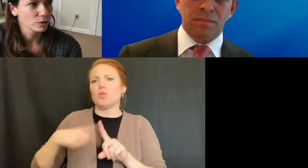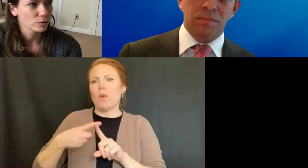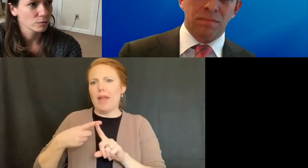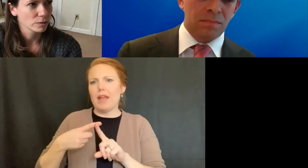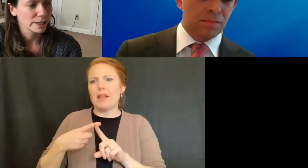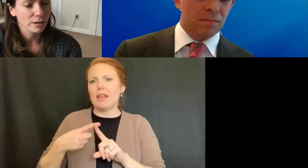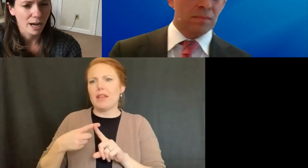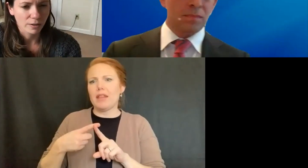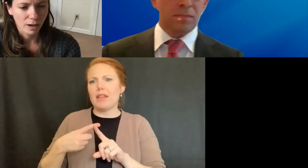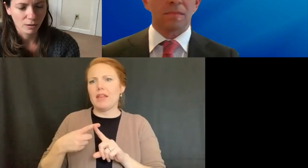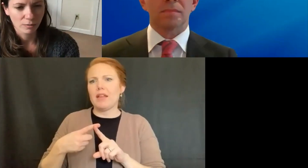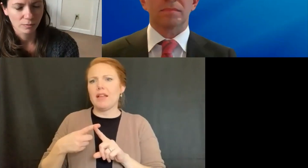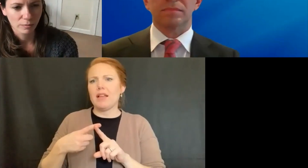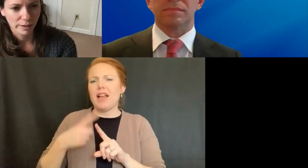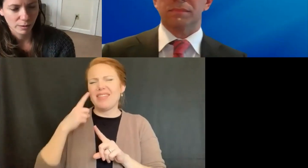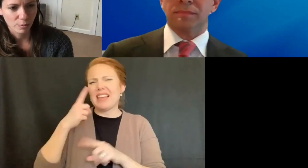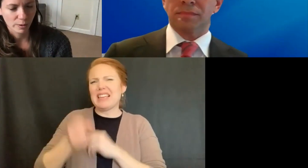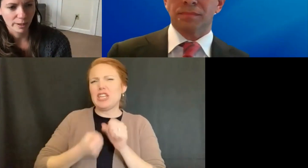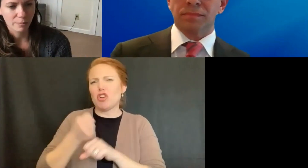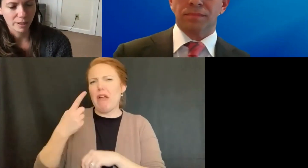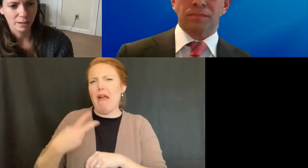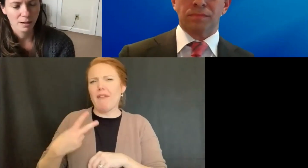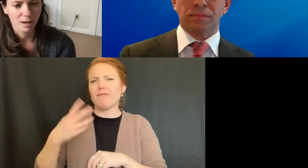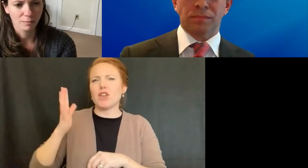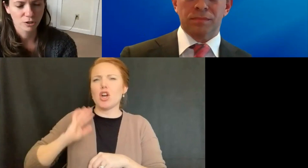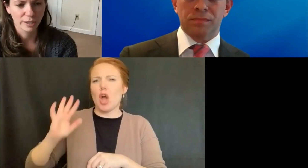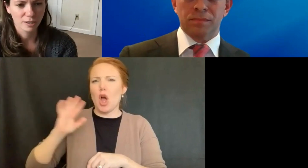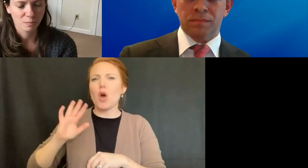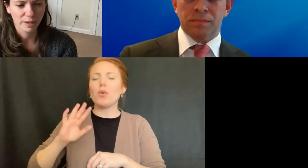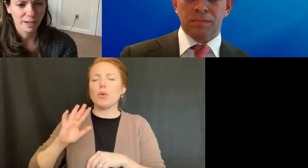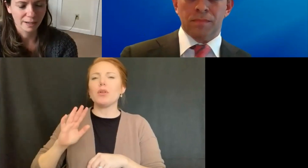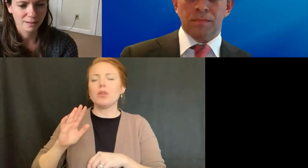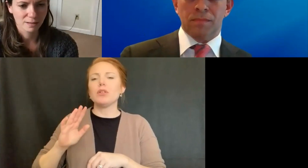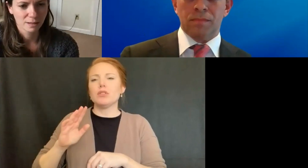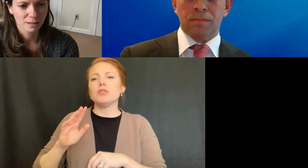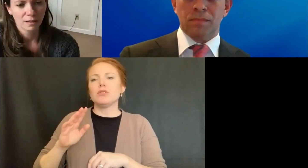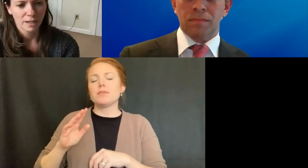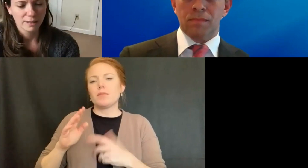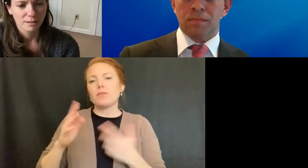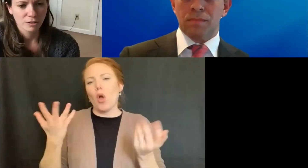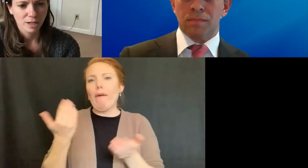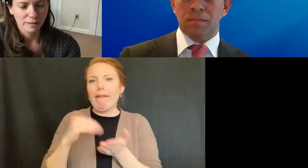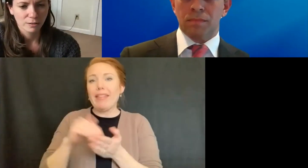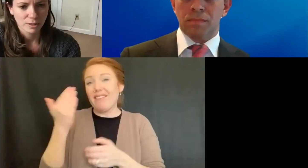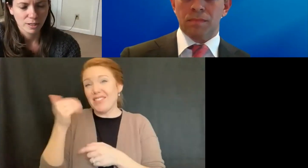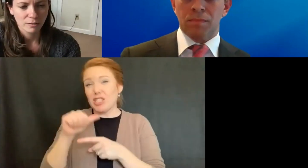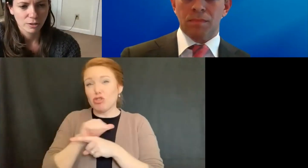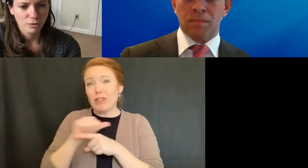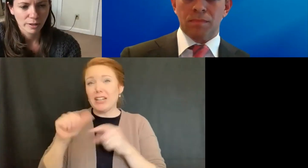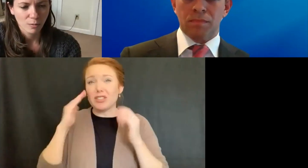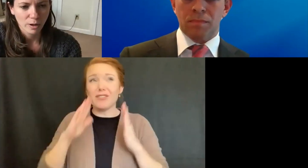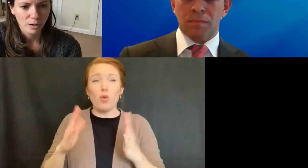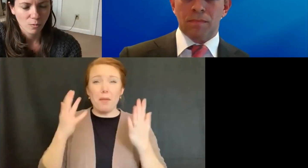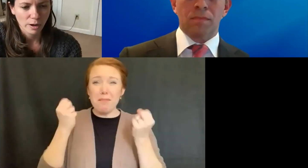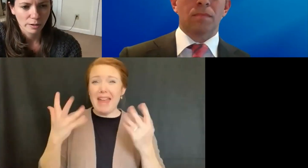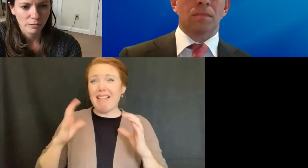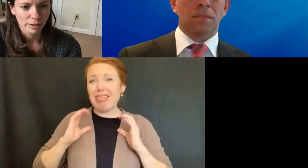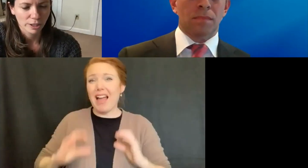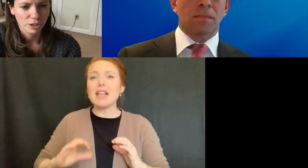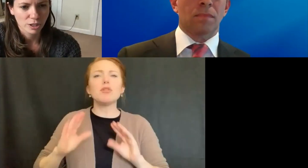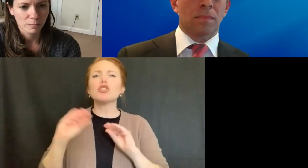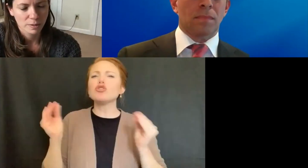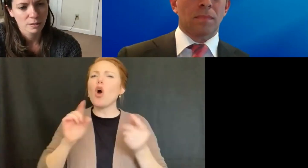was about a year and a half ago when they were reporting that many trainers. But again, there's not those individual like